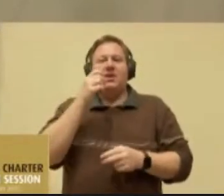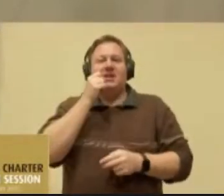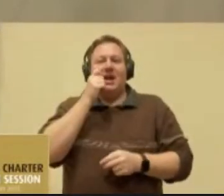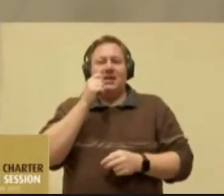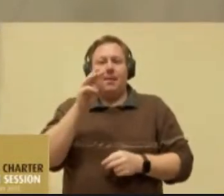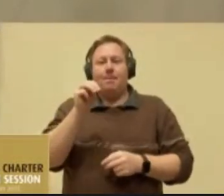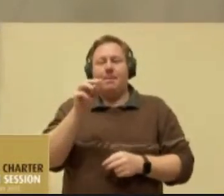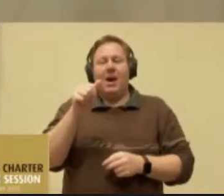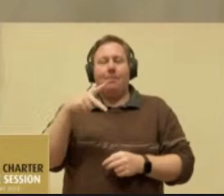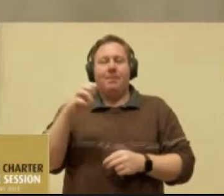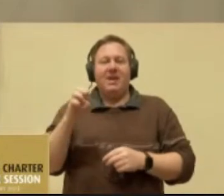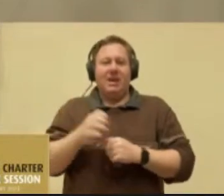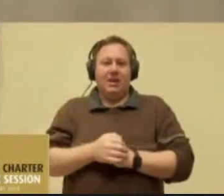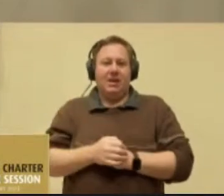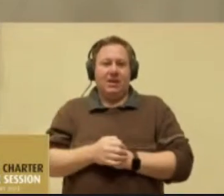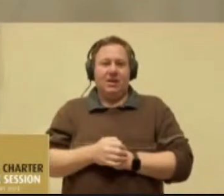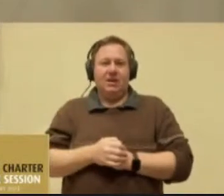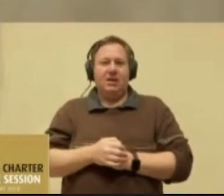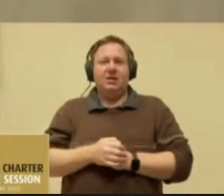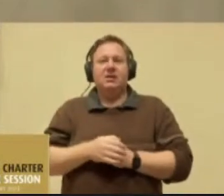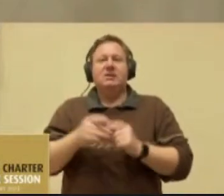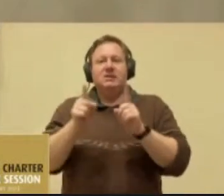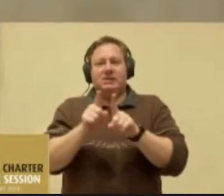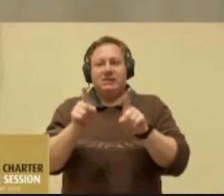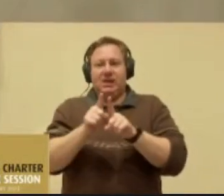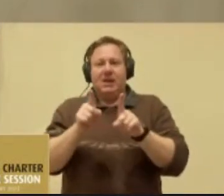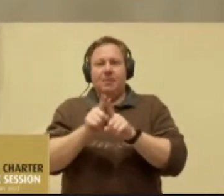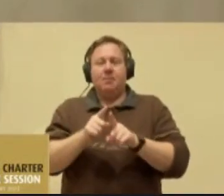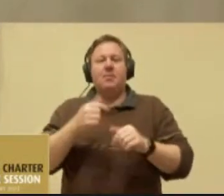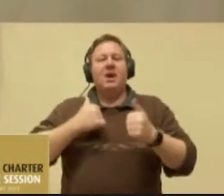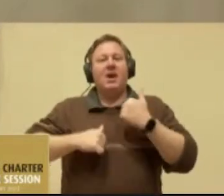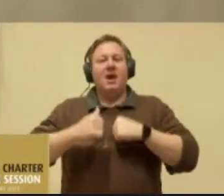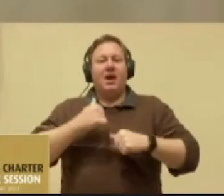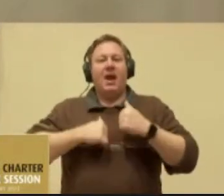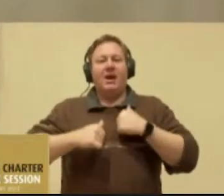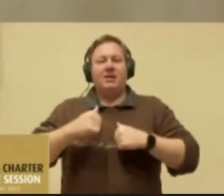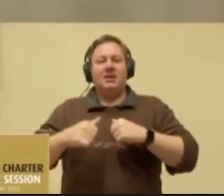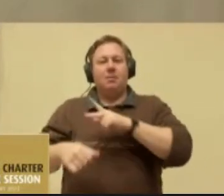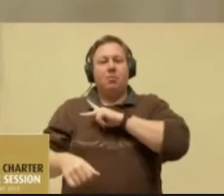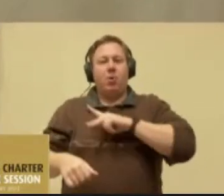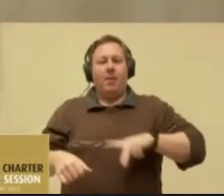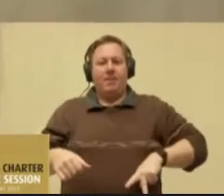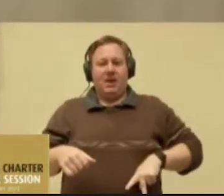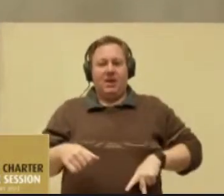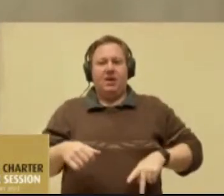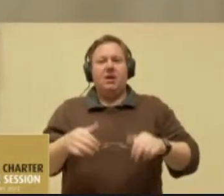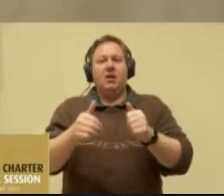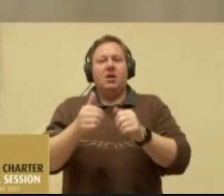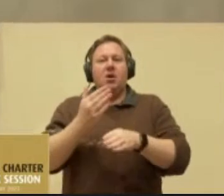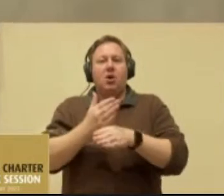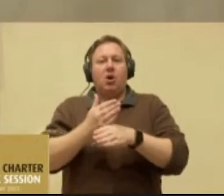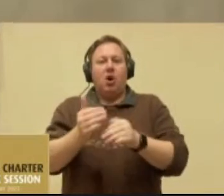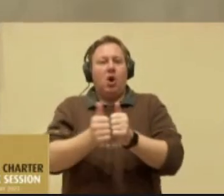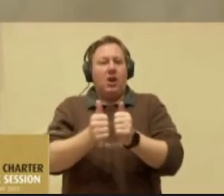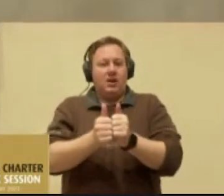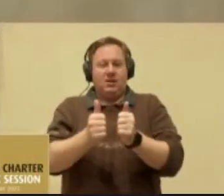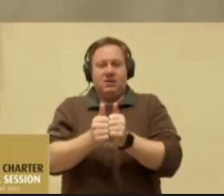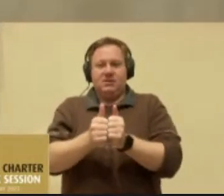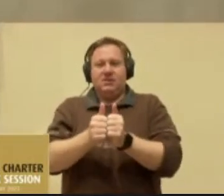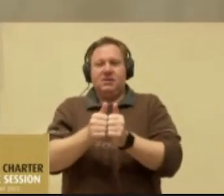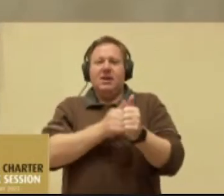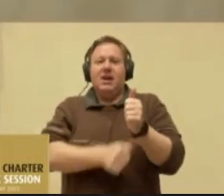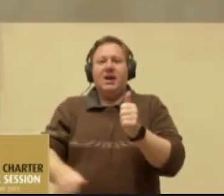his absence as well as the acting premier and colleagues in the executive